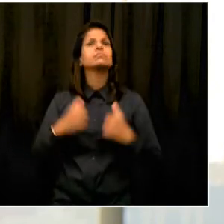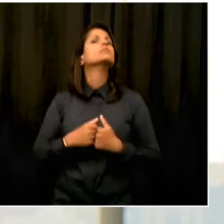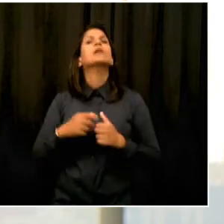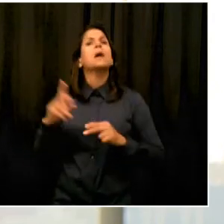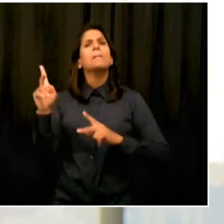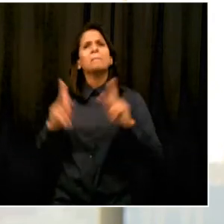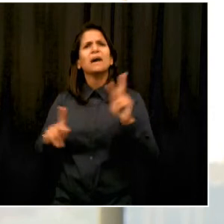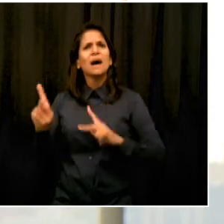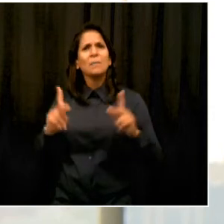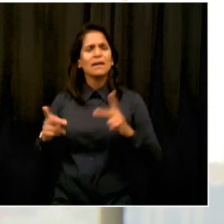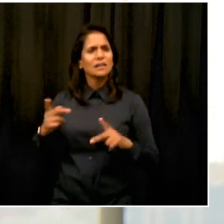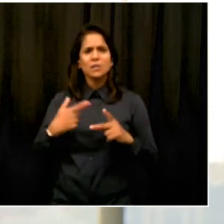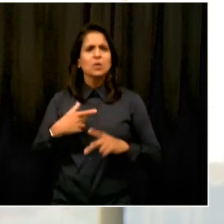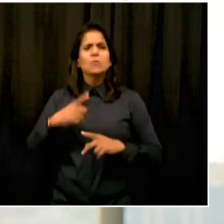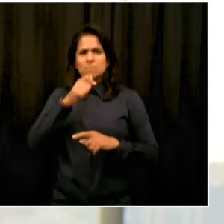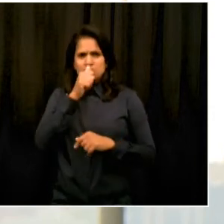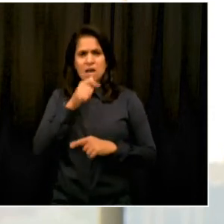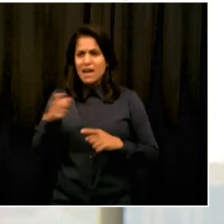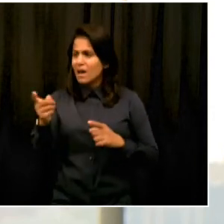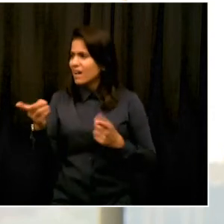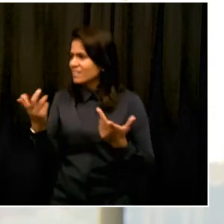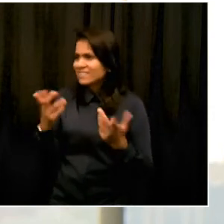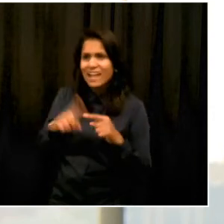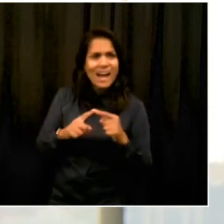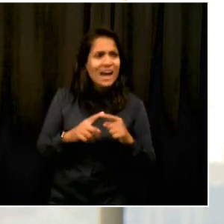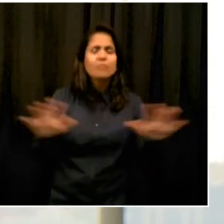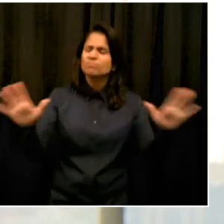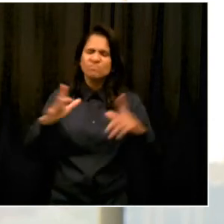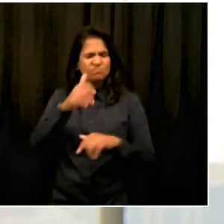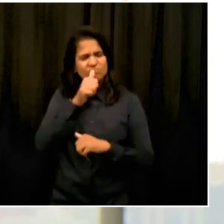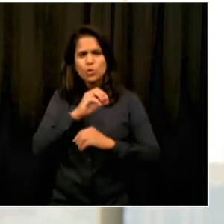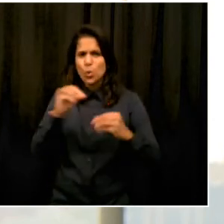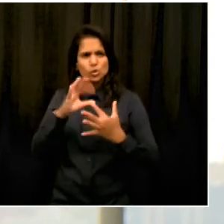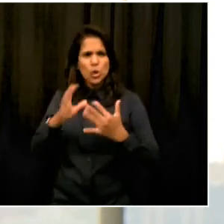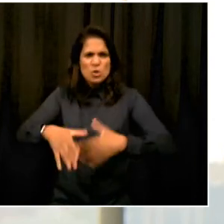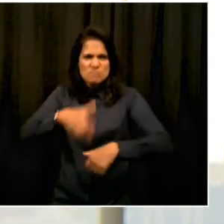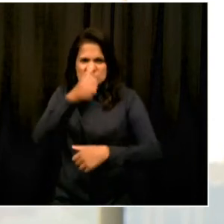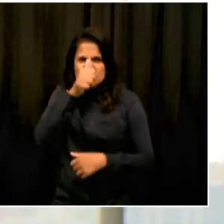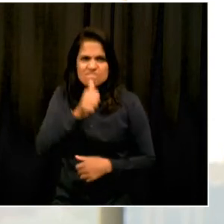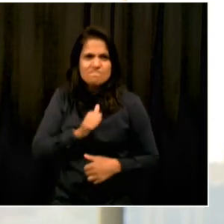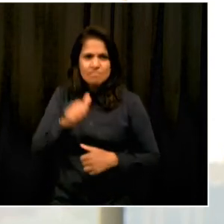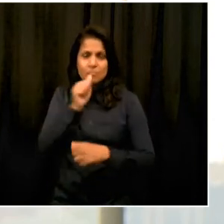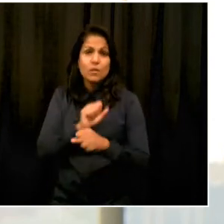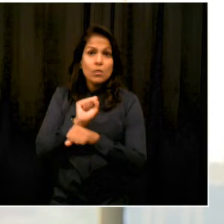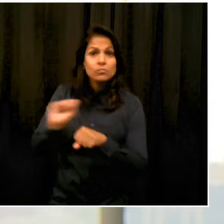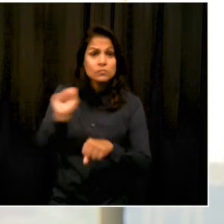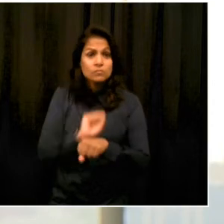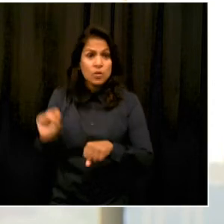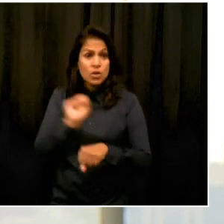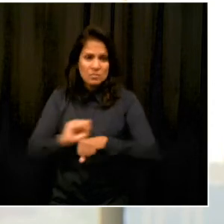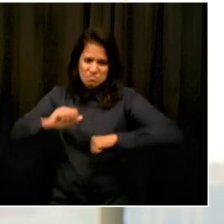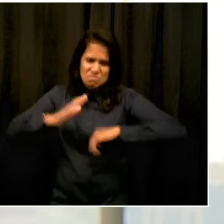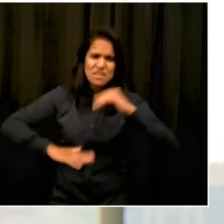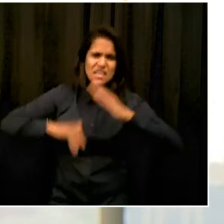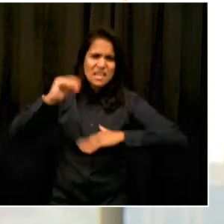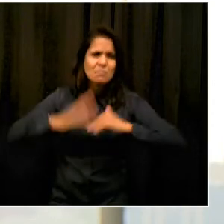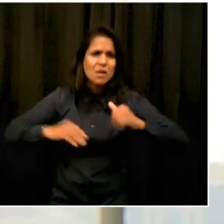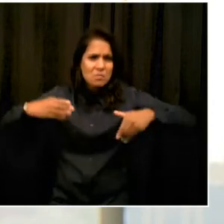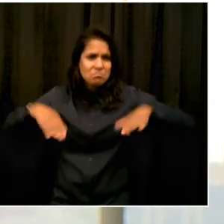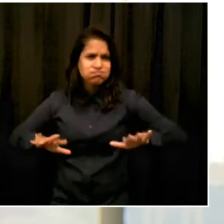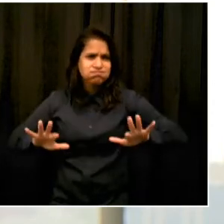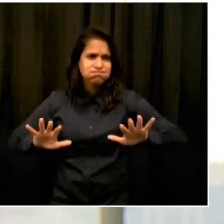And now we look back at the 1930s and understand it was a profound transformative time, that